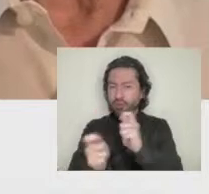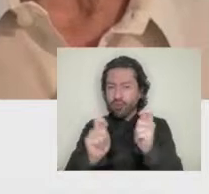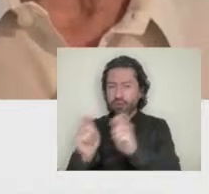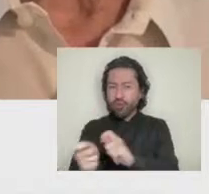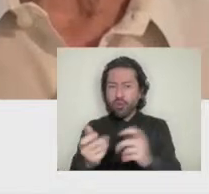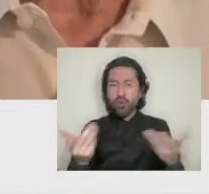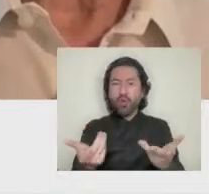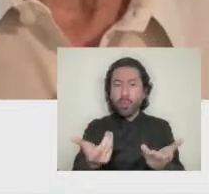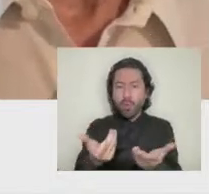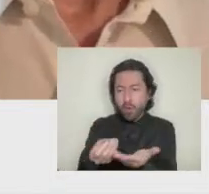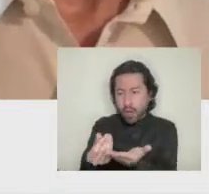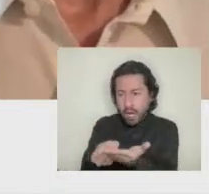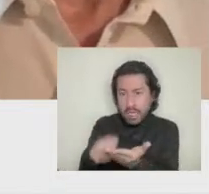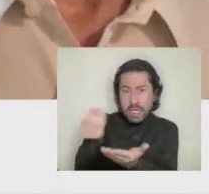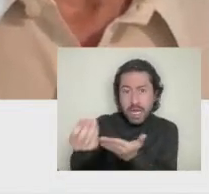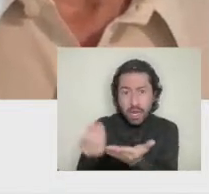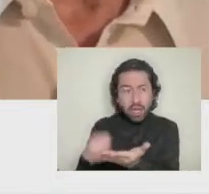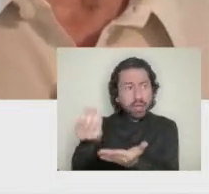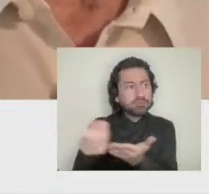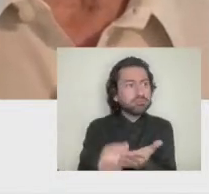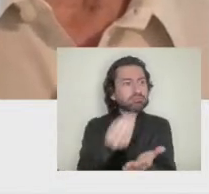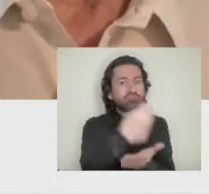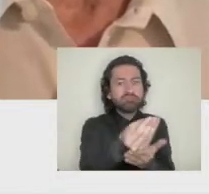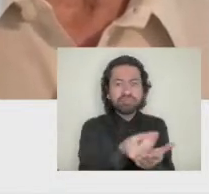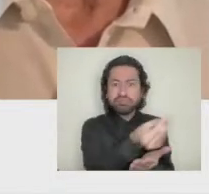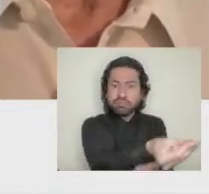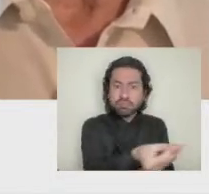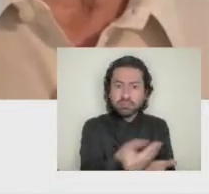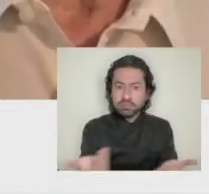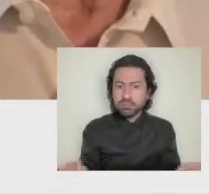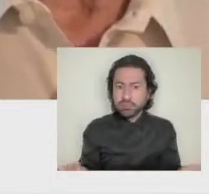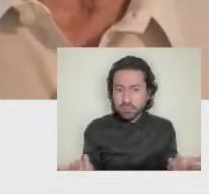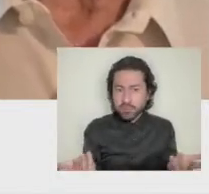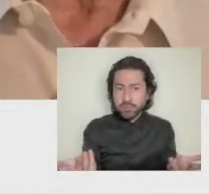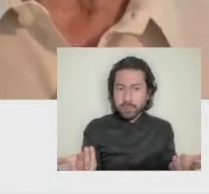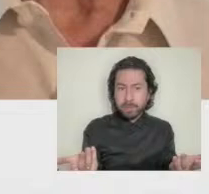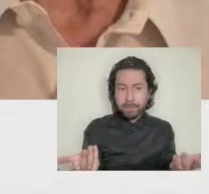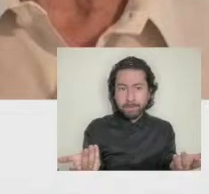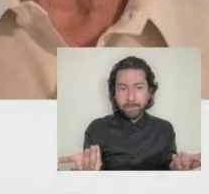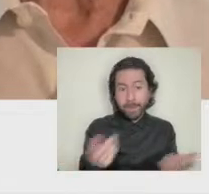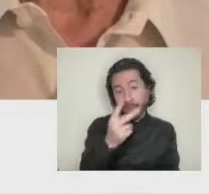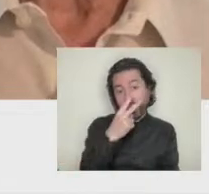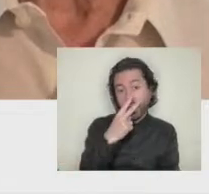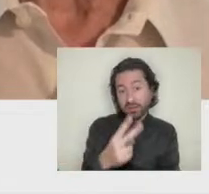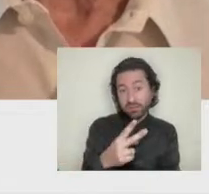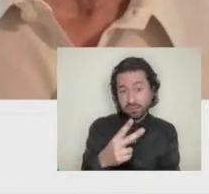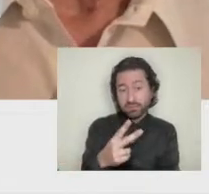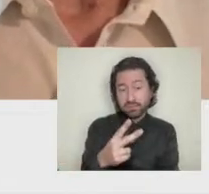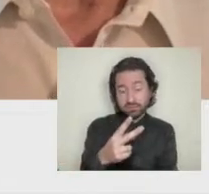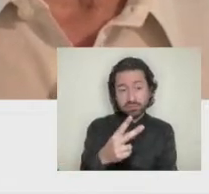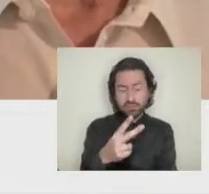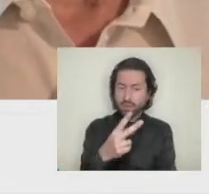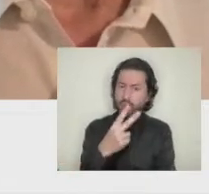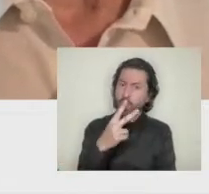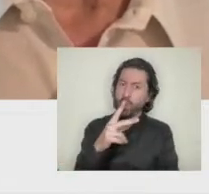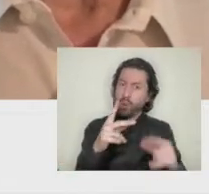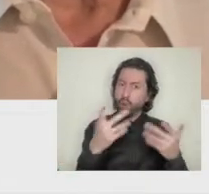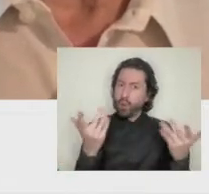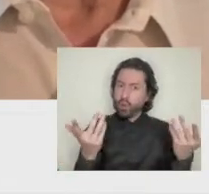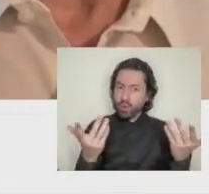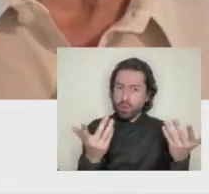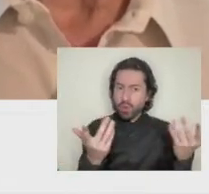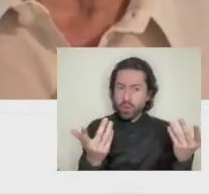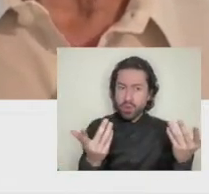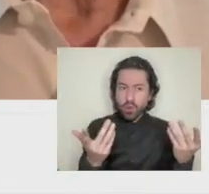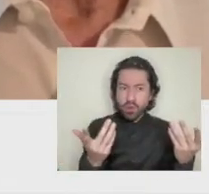direct transfers. So big reduction in the Gini coefficient in Argentina, somewhat less